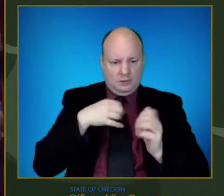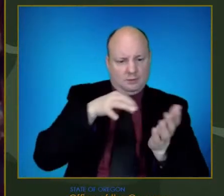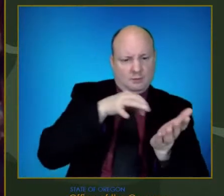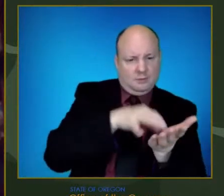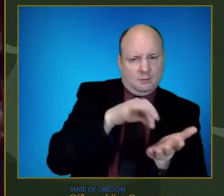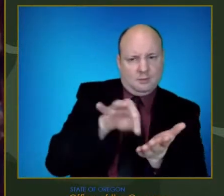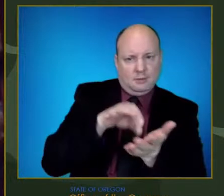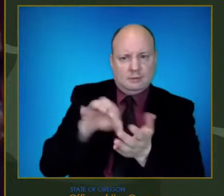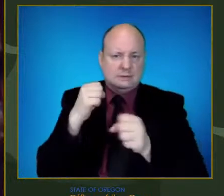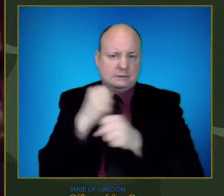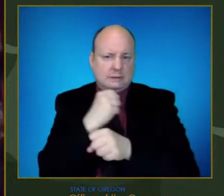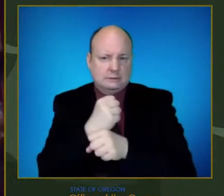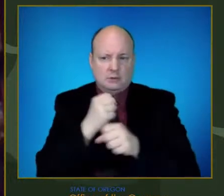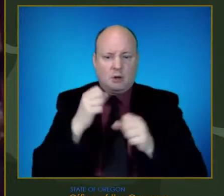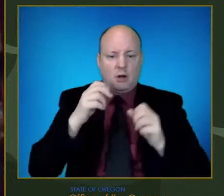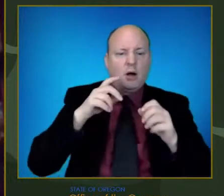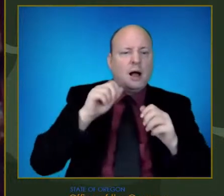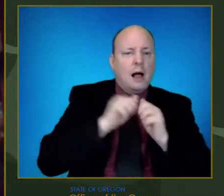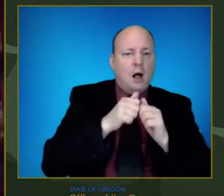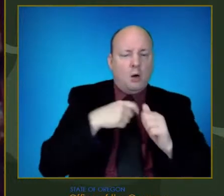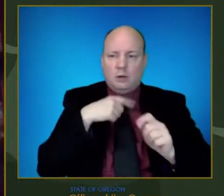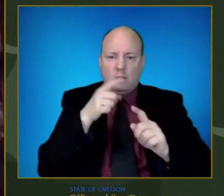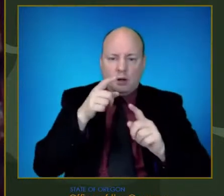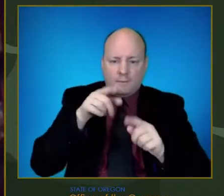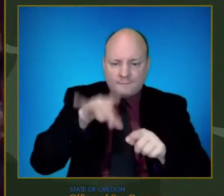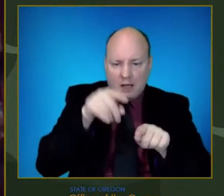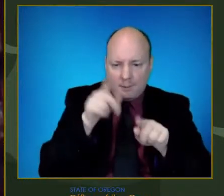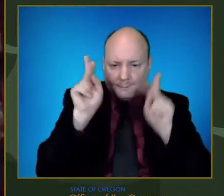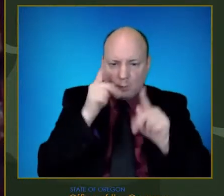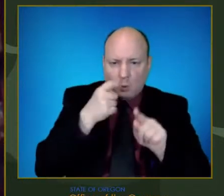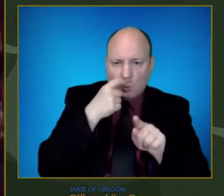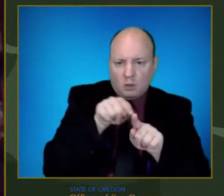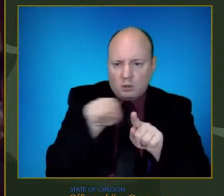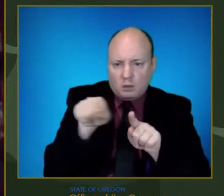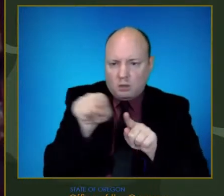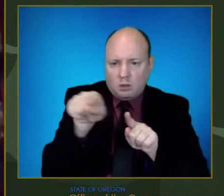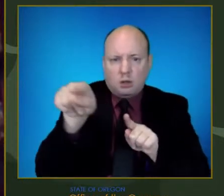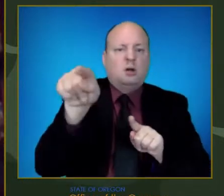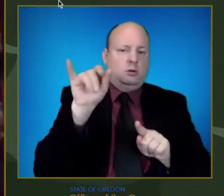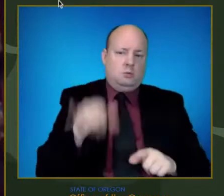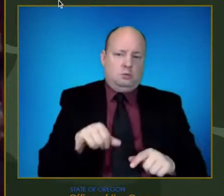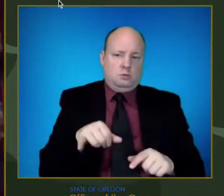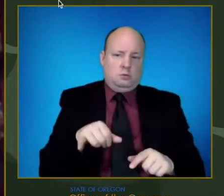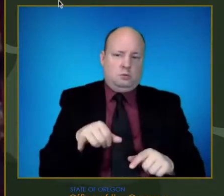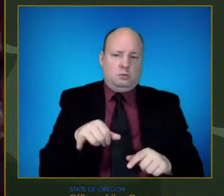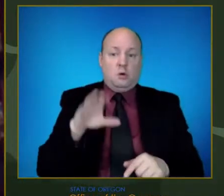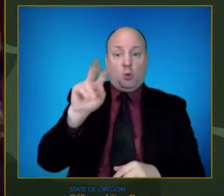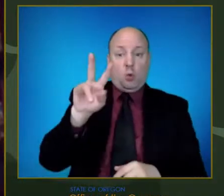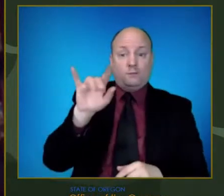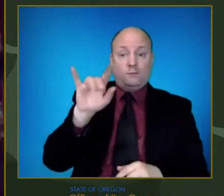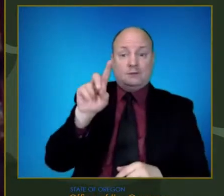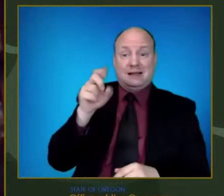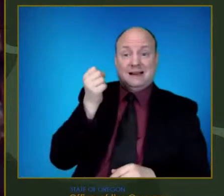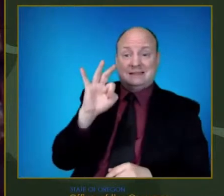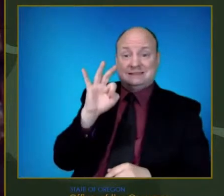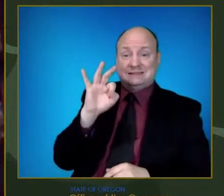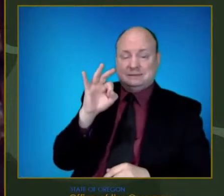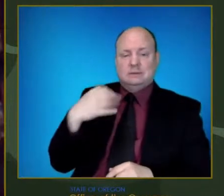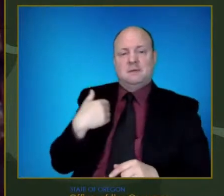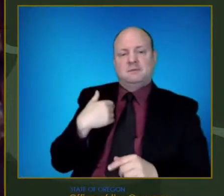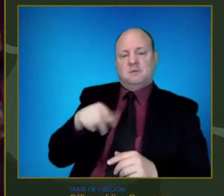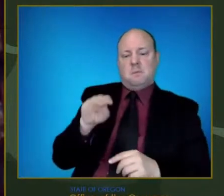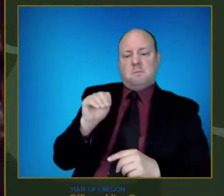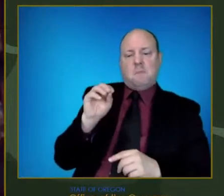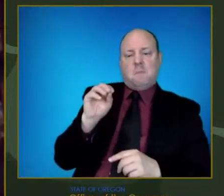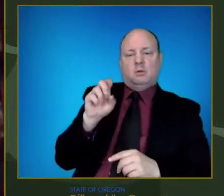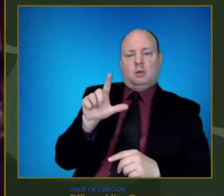Now let me move on to the most recent COVID-19 model, which I'll discuss in a little more detail later. But this shows an accelerated spread of the